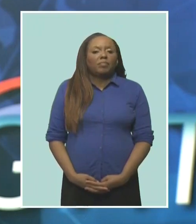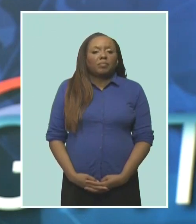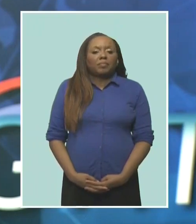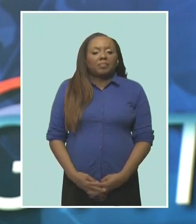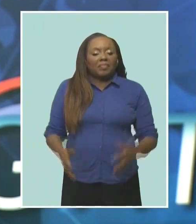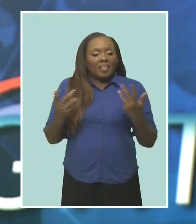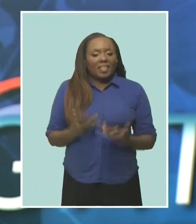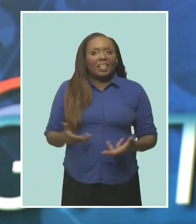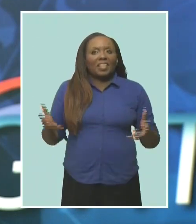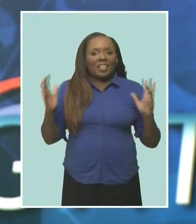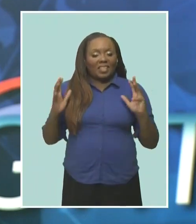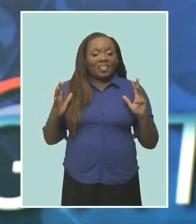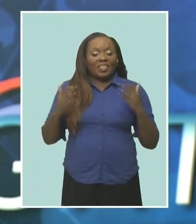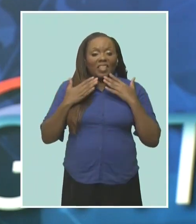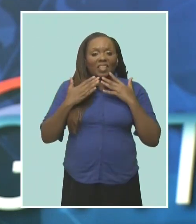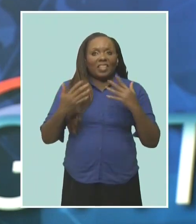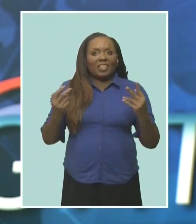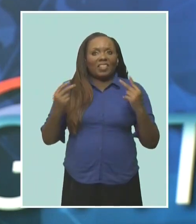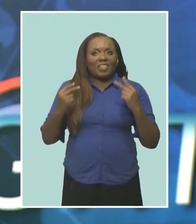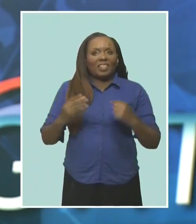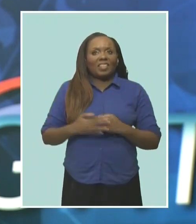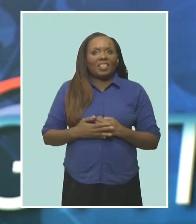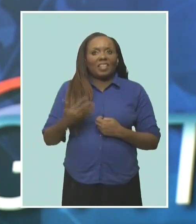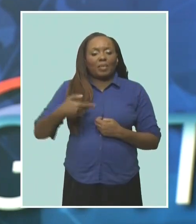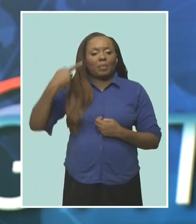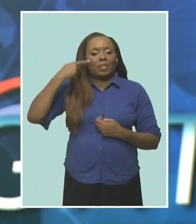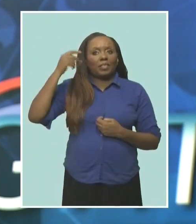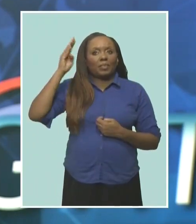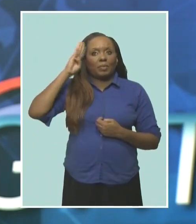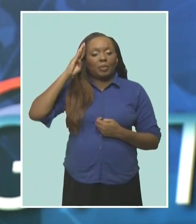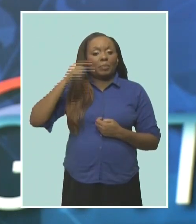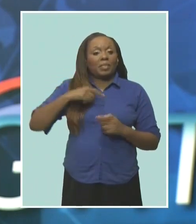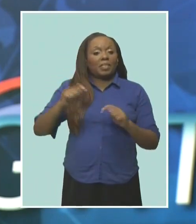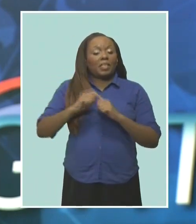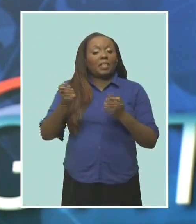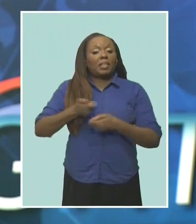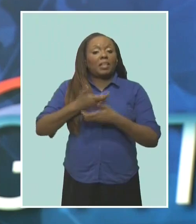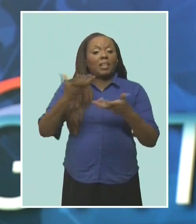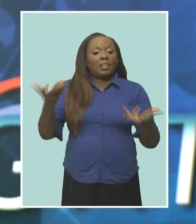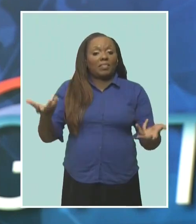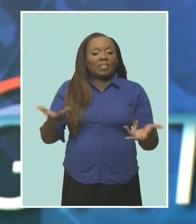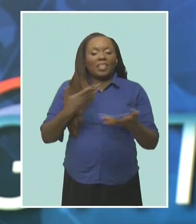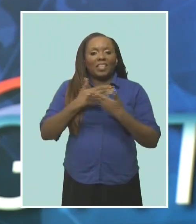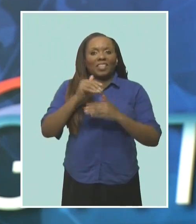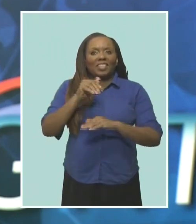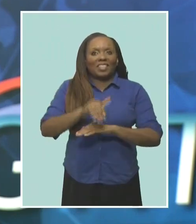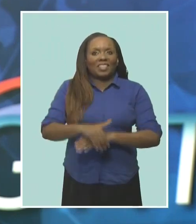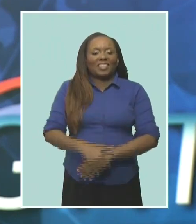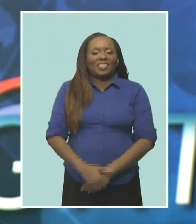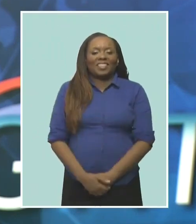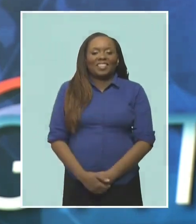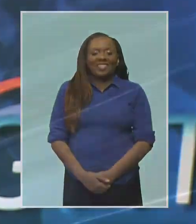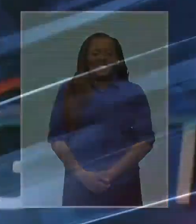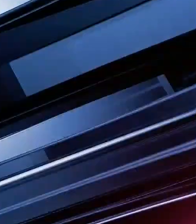Well, that's our time tonight. Thank you for spending it with us. I'm Pearson Bowen for the crew. To all of you, good night.